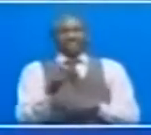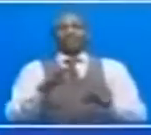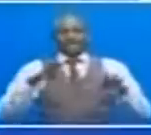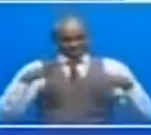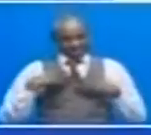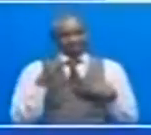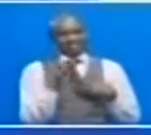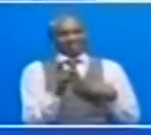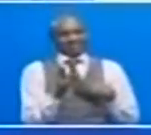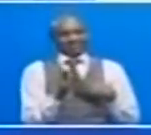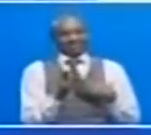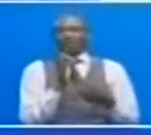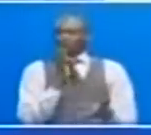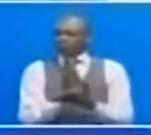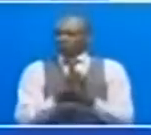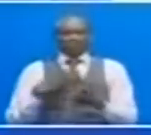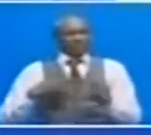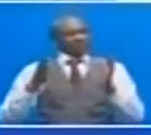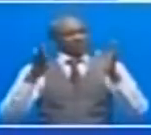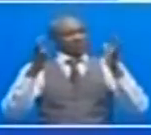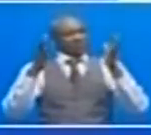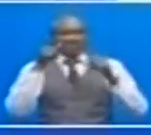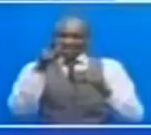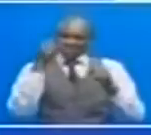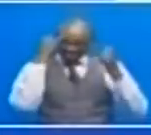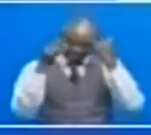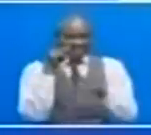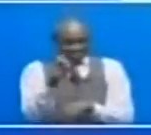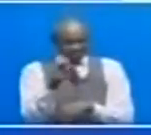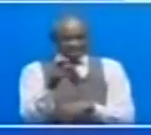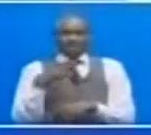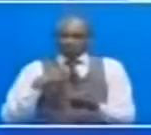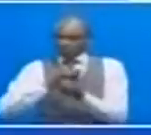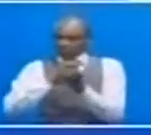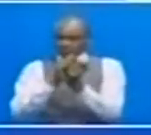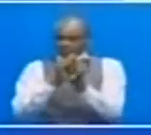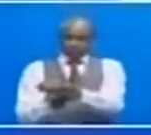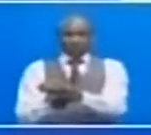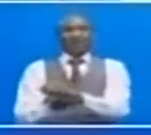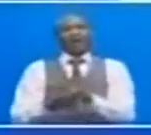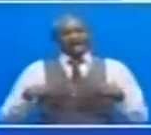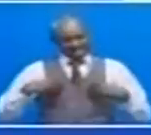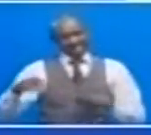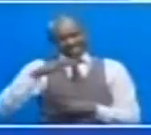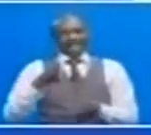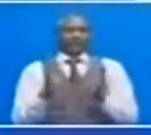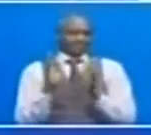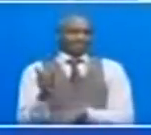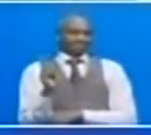move. I sincerely commend this initiative to innovate and transform our healthcare